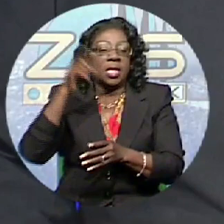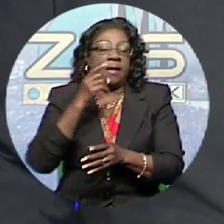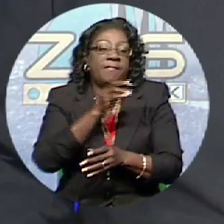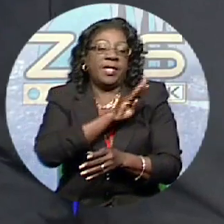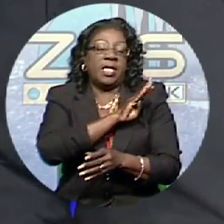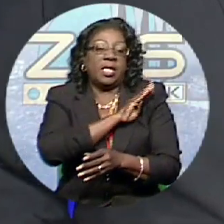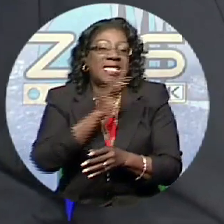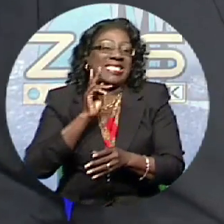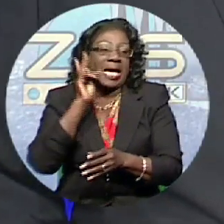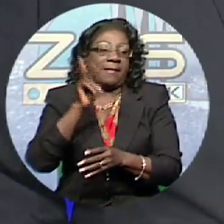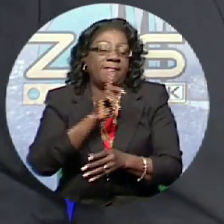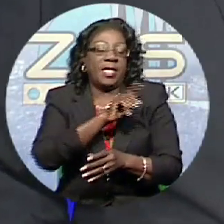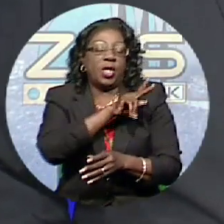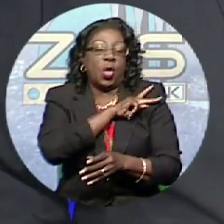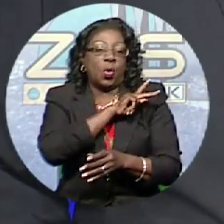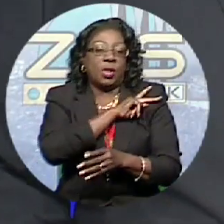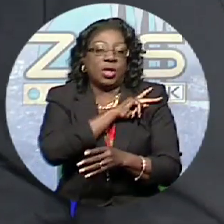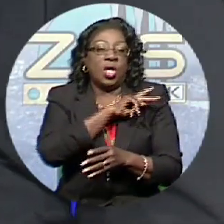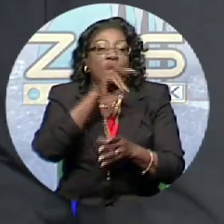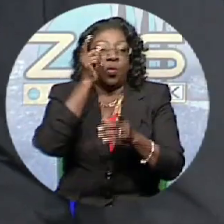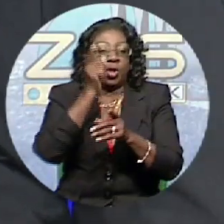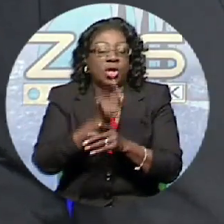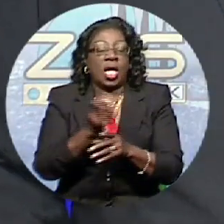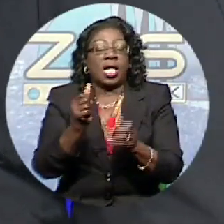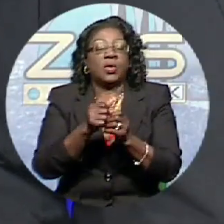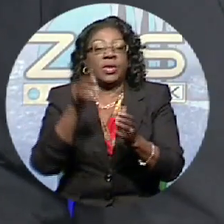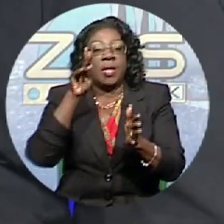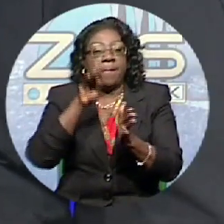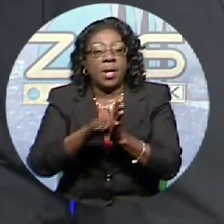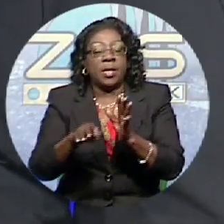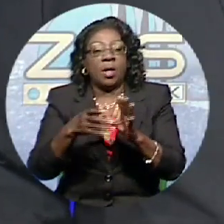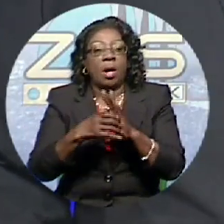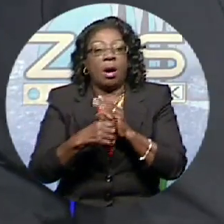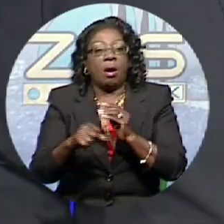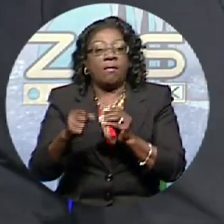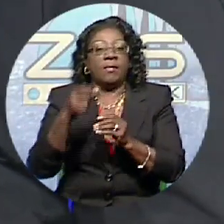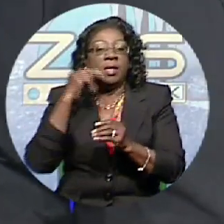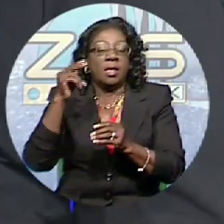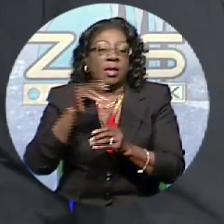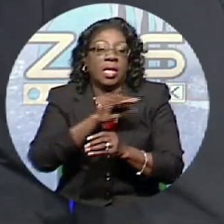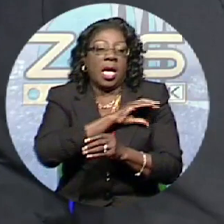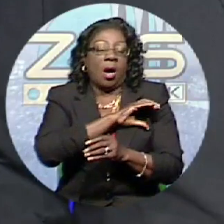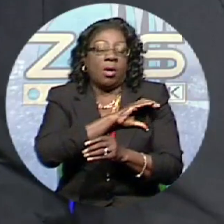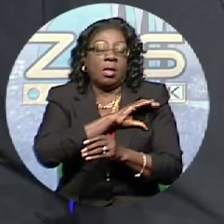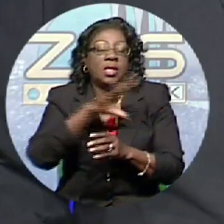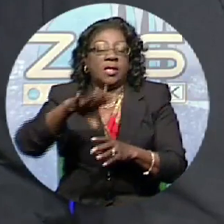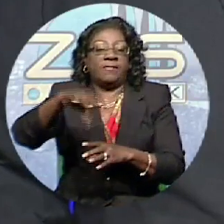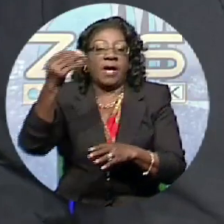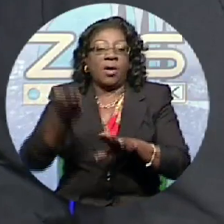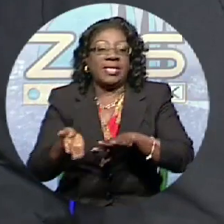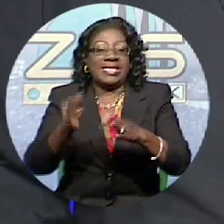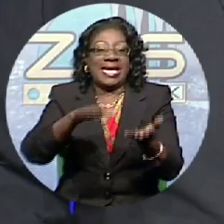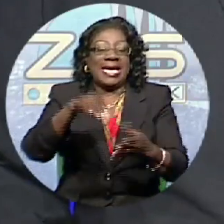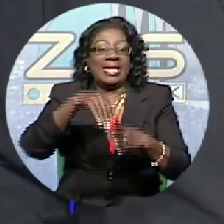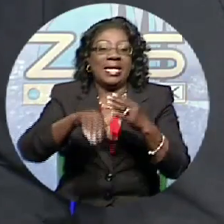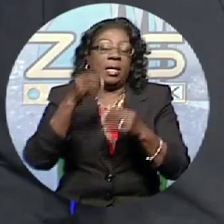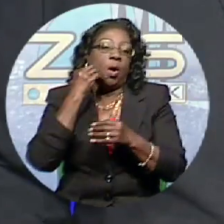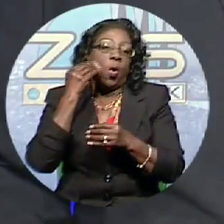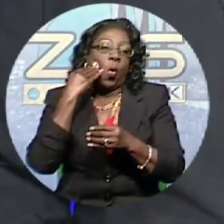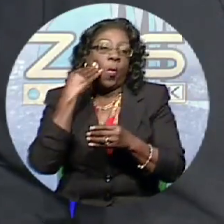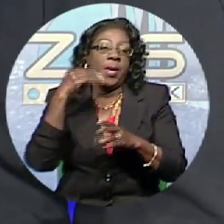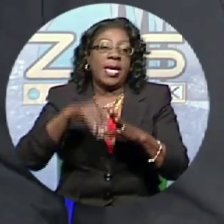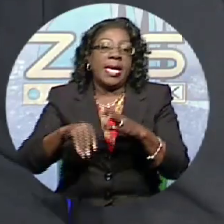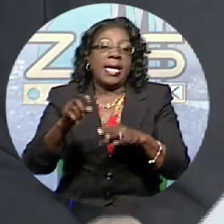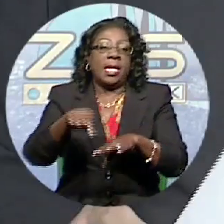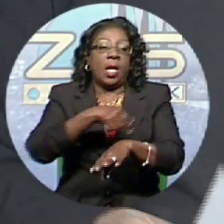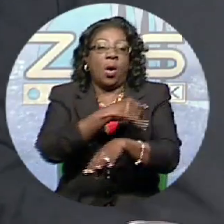charged with the murder of Andrea Carroll between November 28th and 29th of last year. Carol was found dead and tied to a fan in her home in